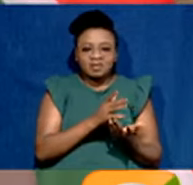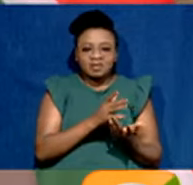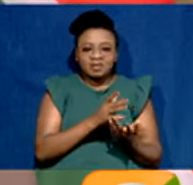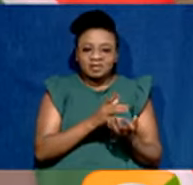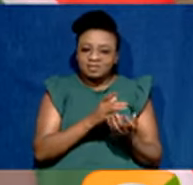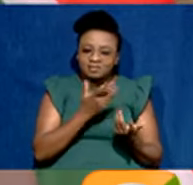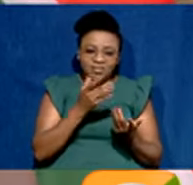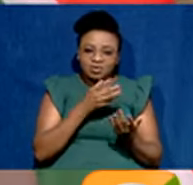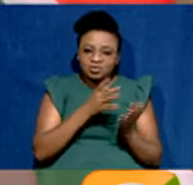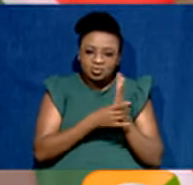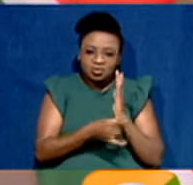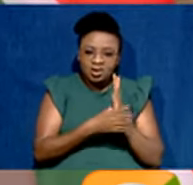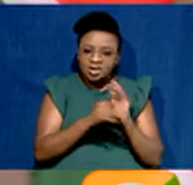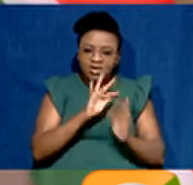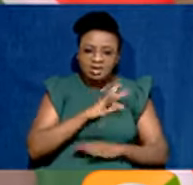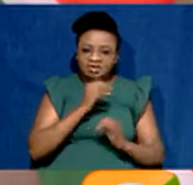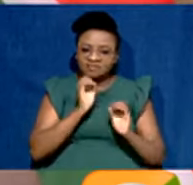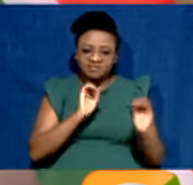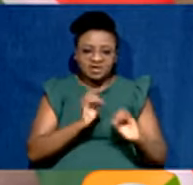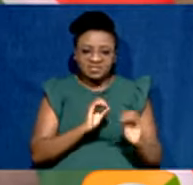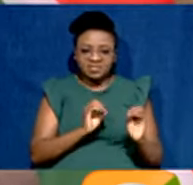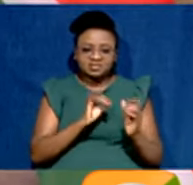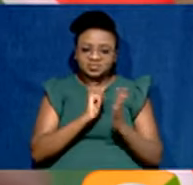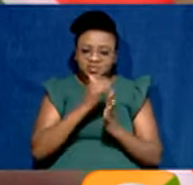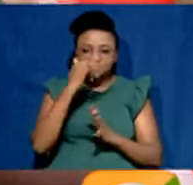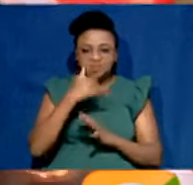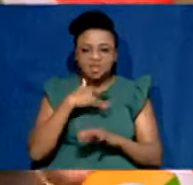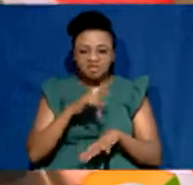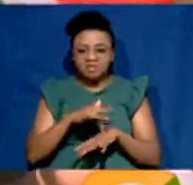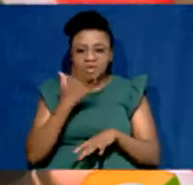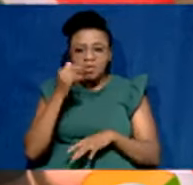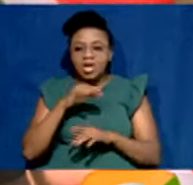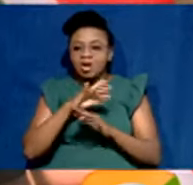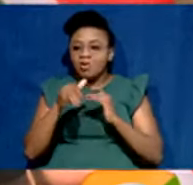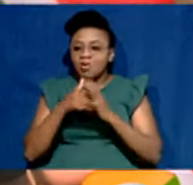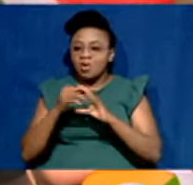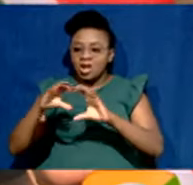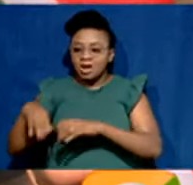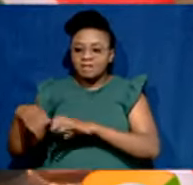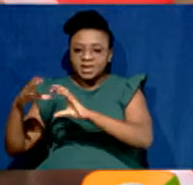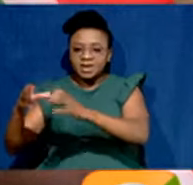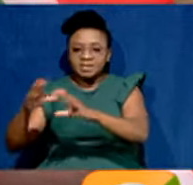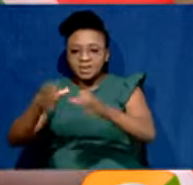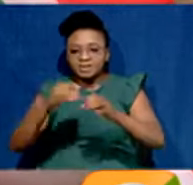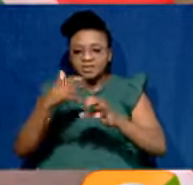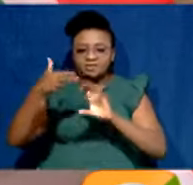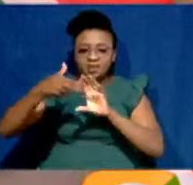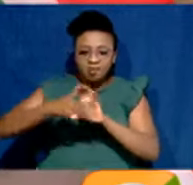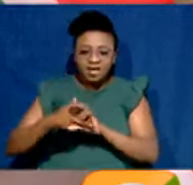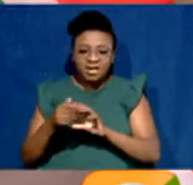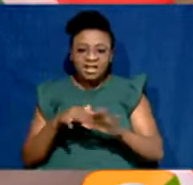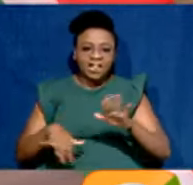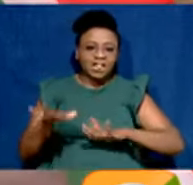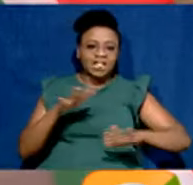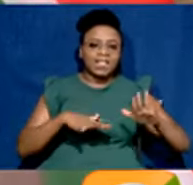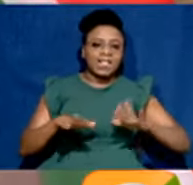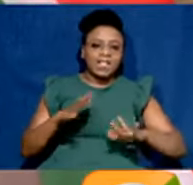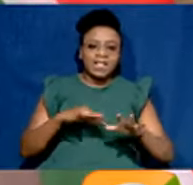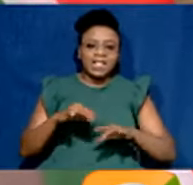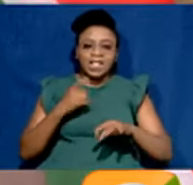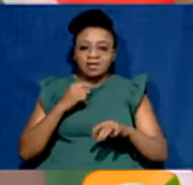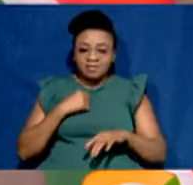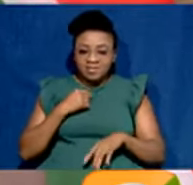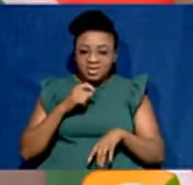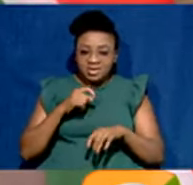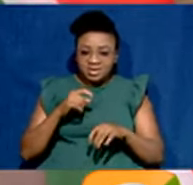dollars. Because all these oil companies were running around. When I came into office, the first people I